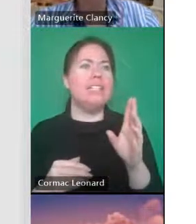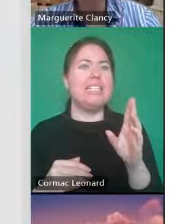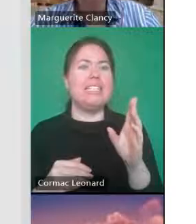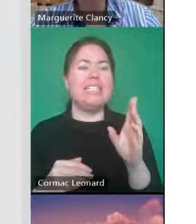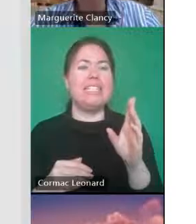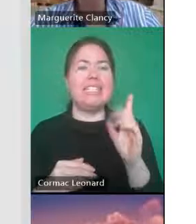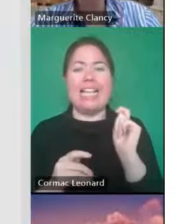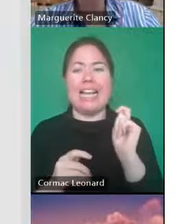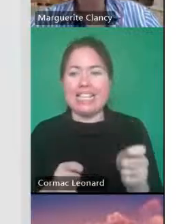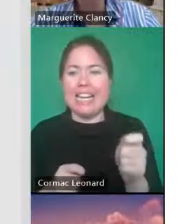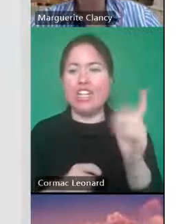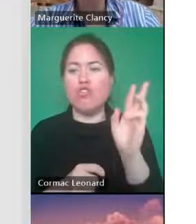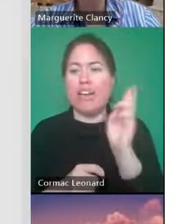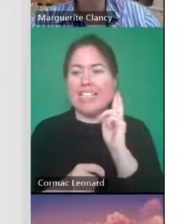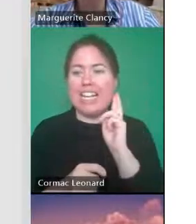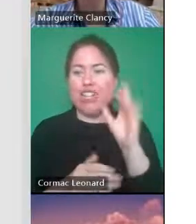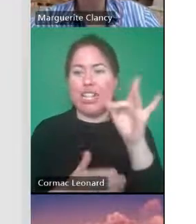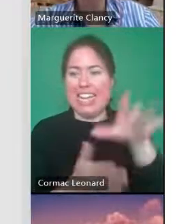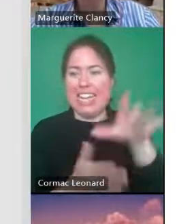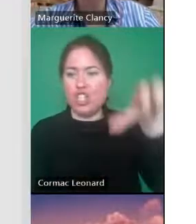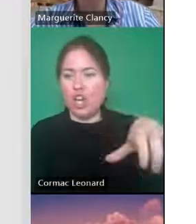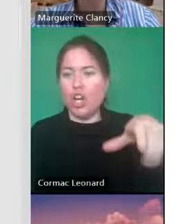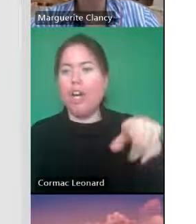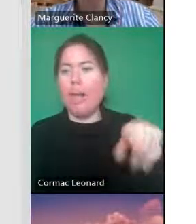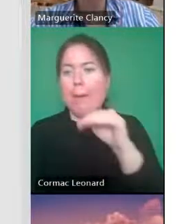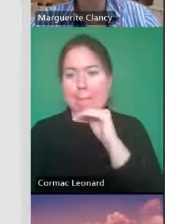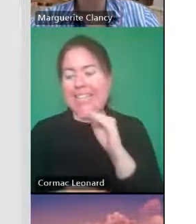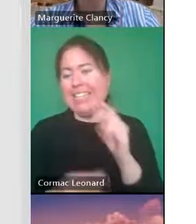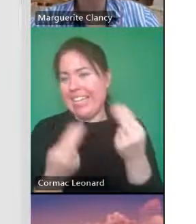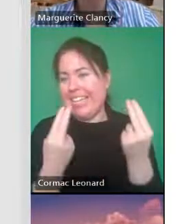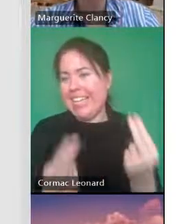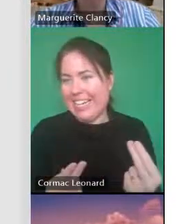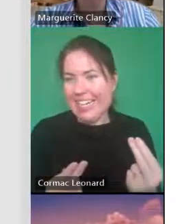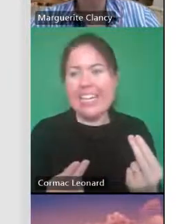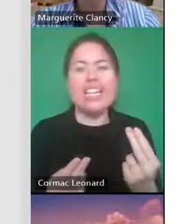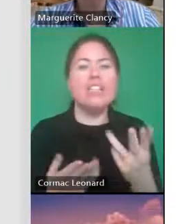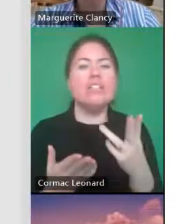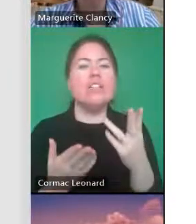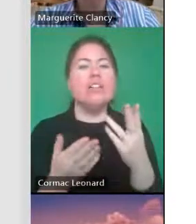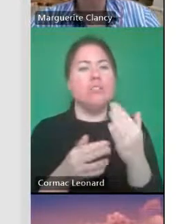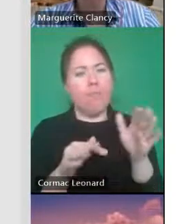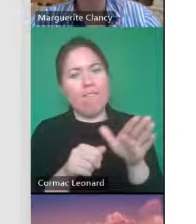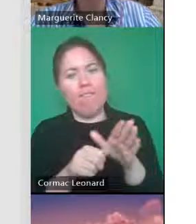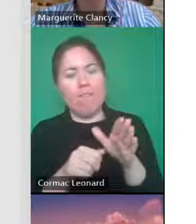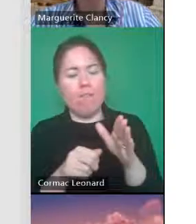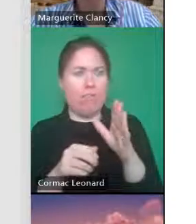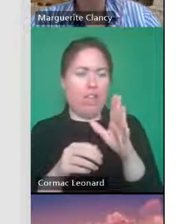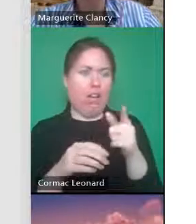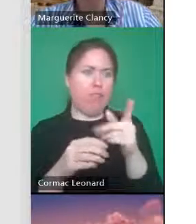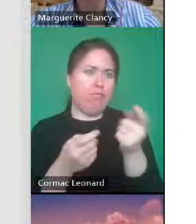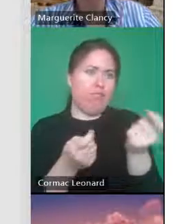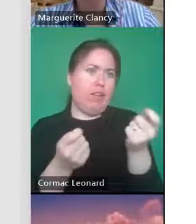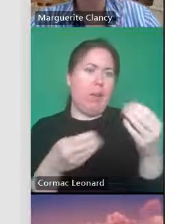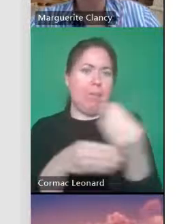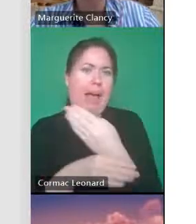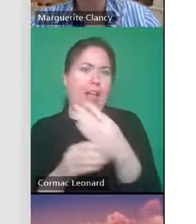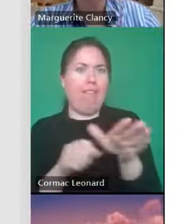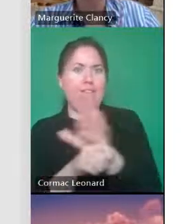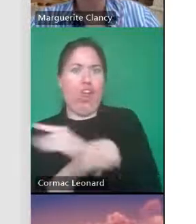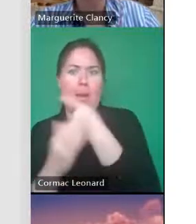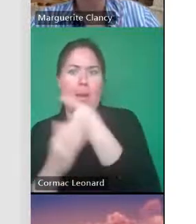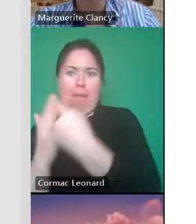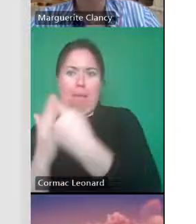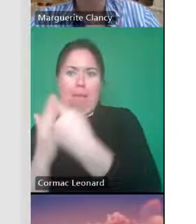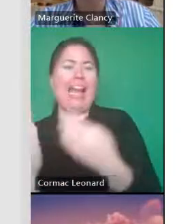residential centre, then it's quite clear that they would be required to come under the full scope of the policy, have a designated officer, and come under